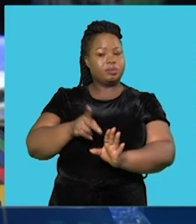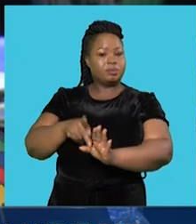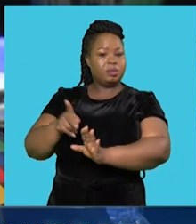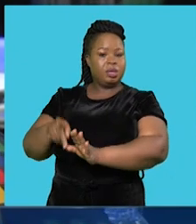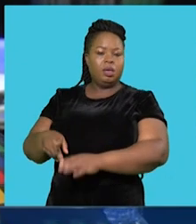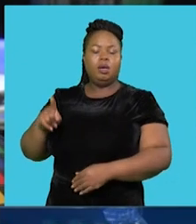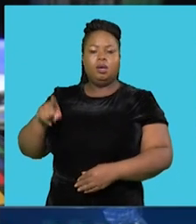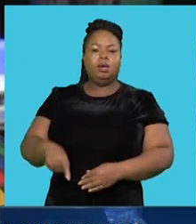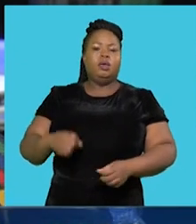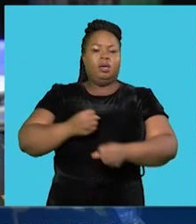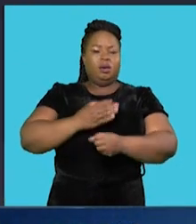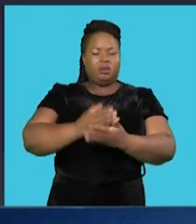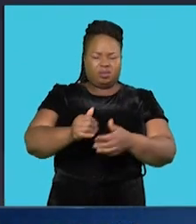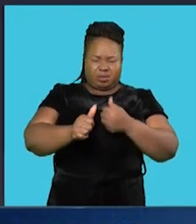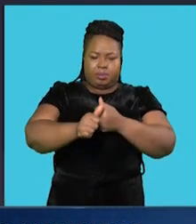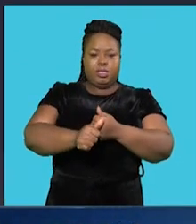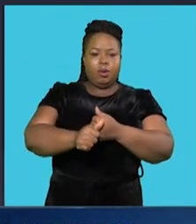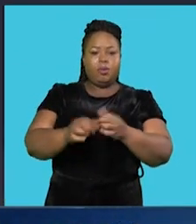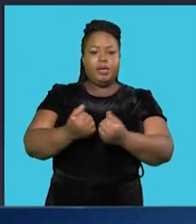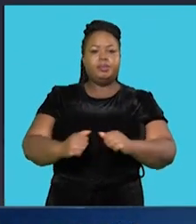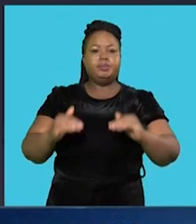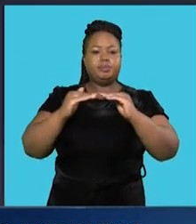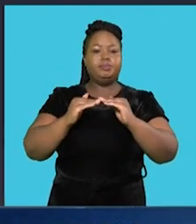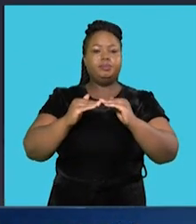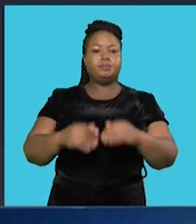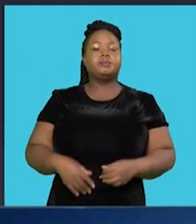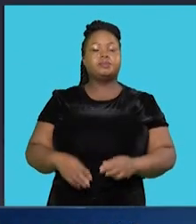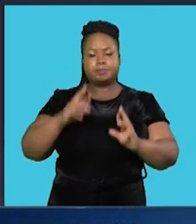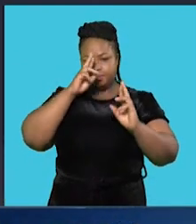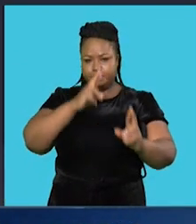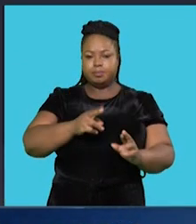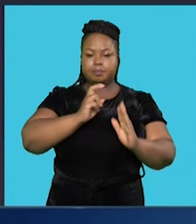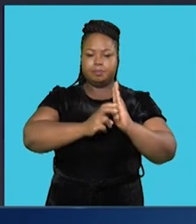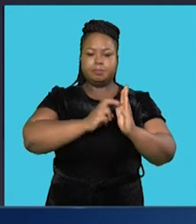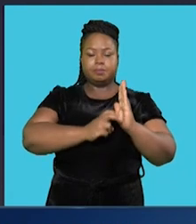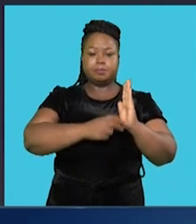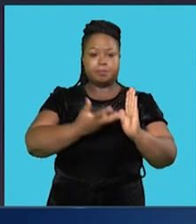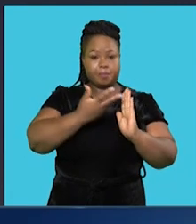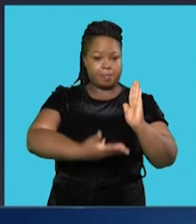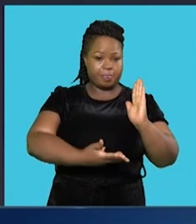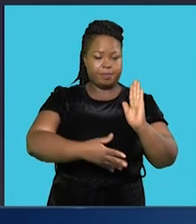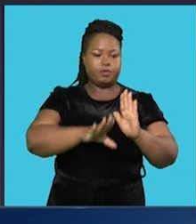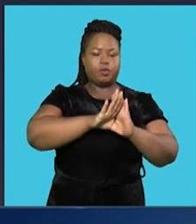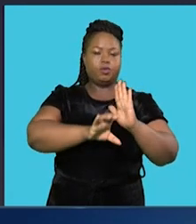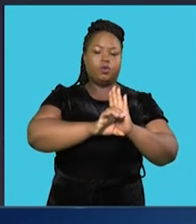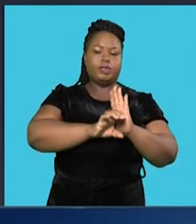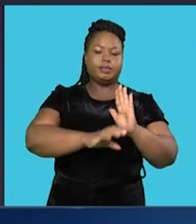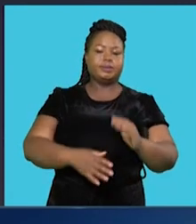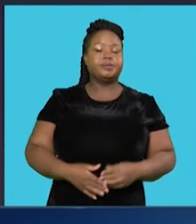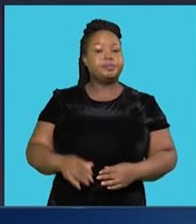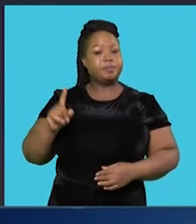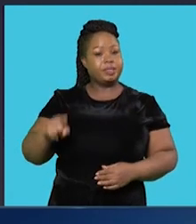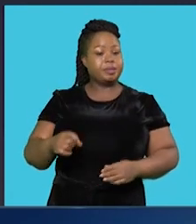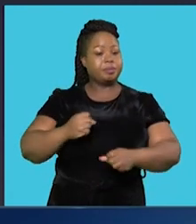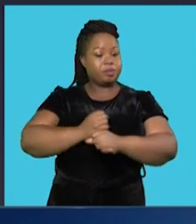the integrity of our democracy respecting the rules set forth in the code of conduct and